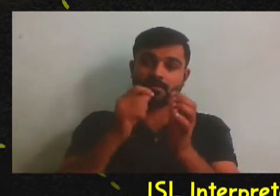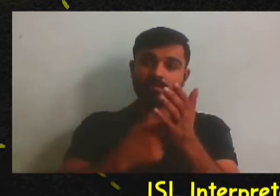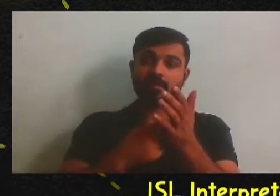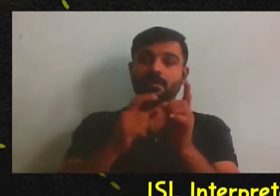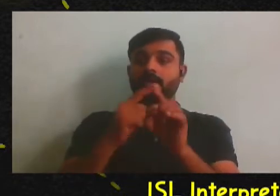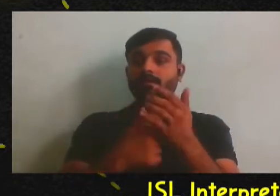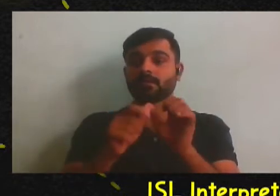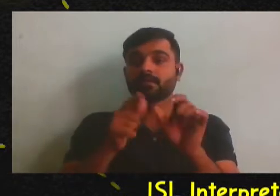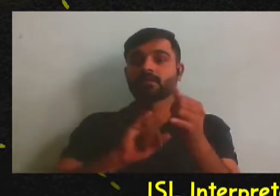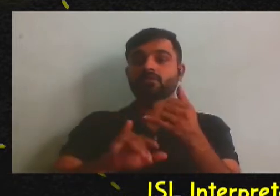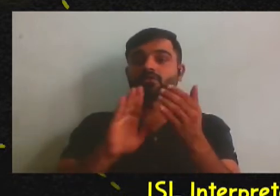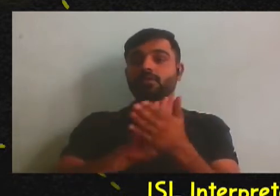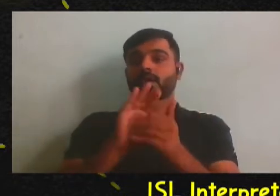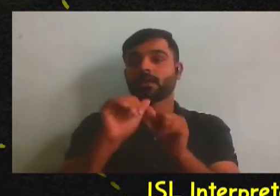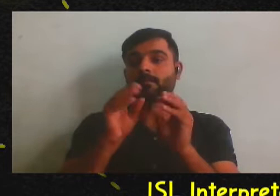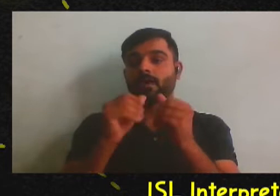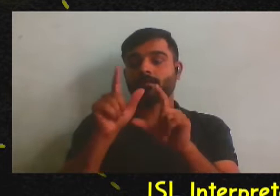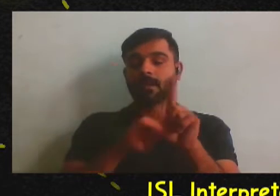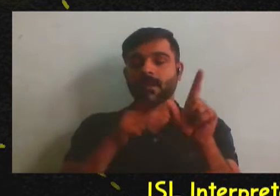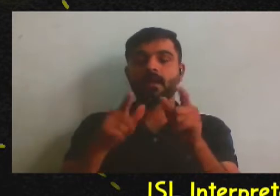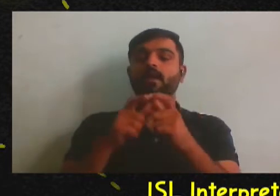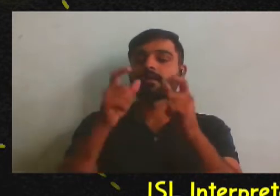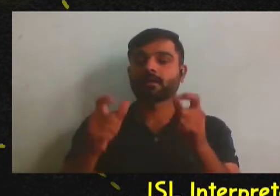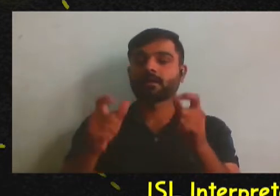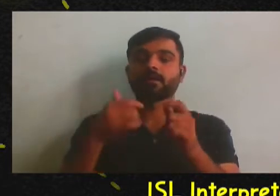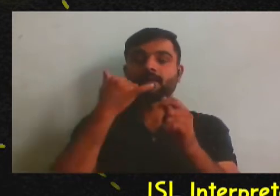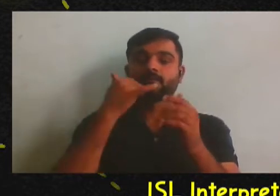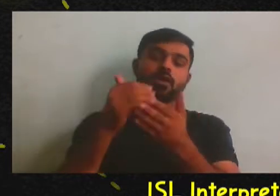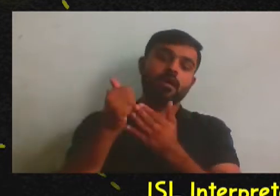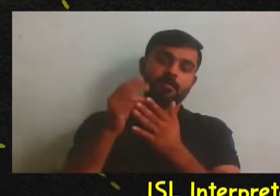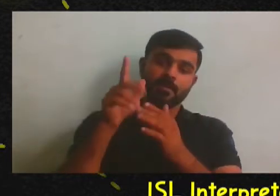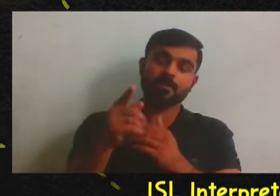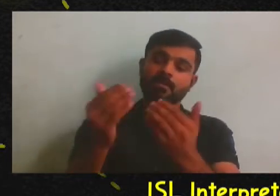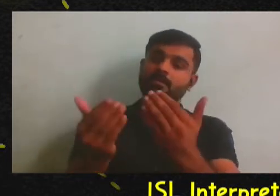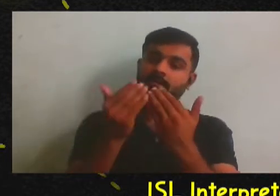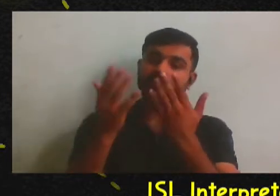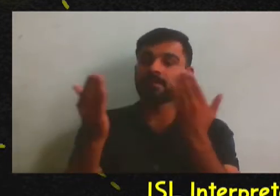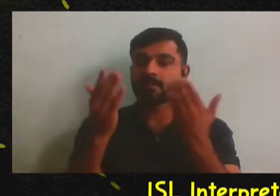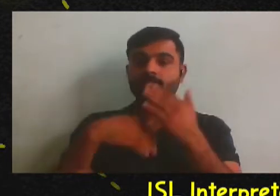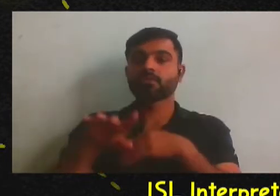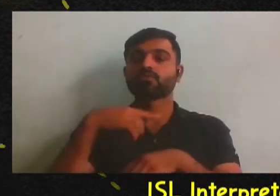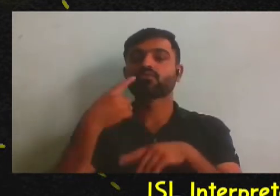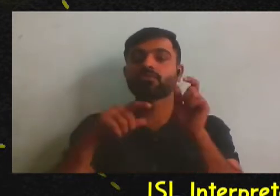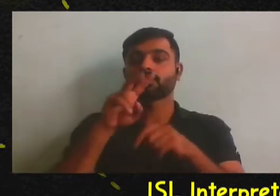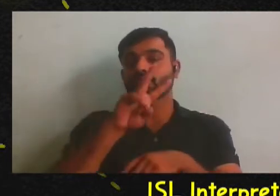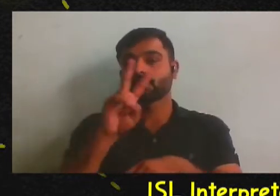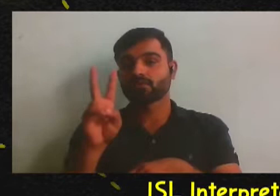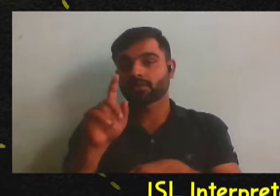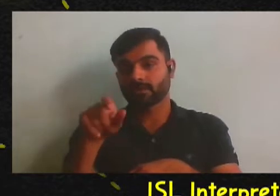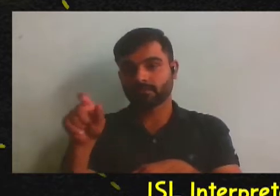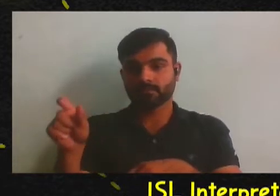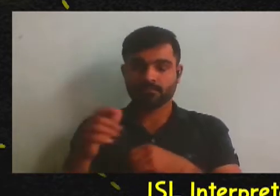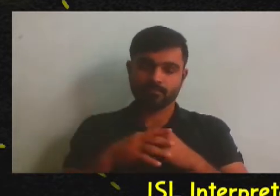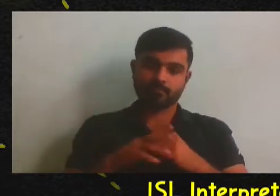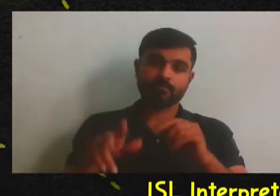Trust and peer counselor on the Sahaya telephone helpline, which has been providing support services for queer people for 22 years.